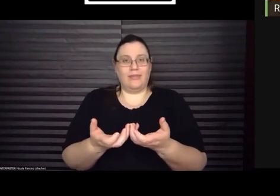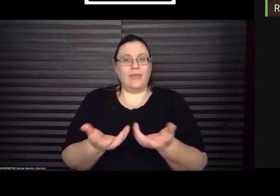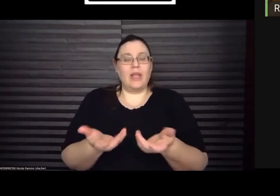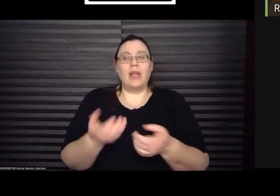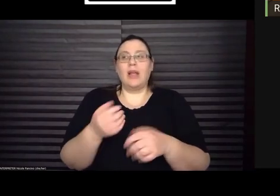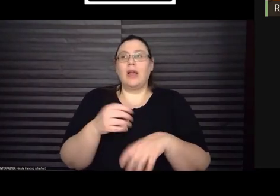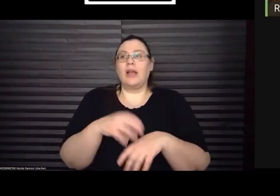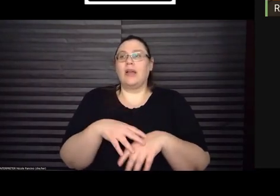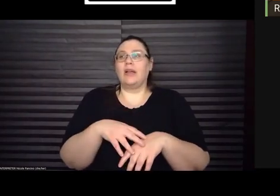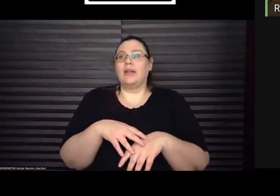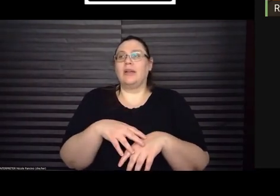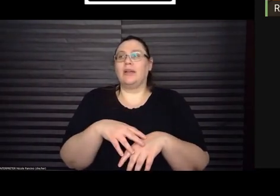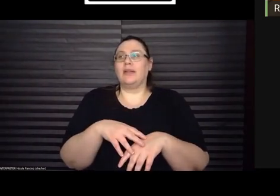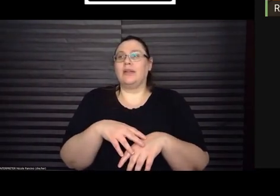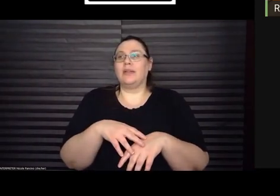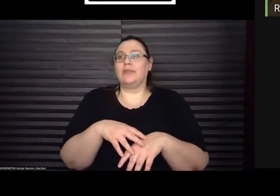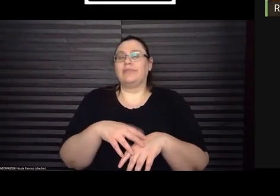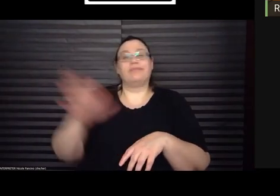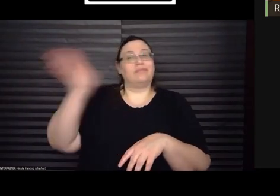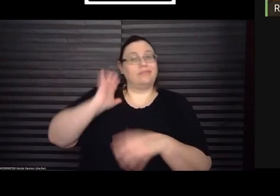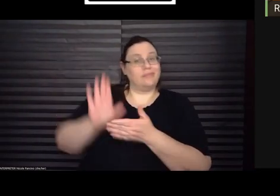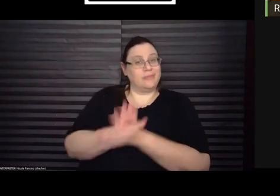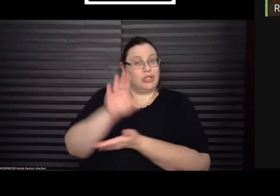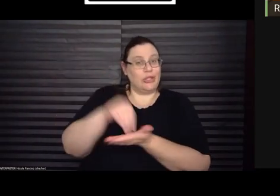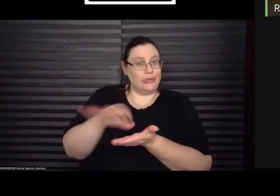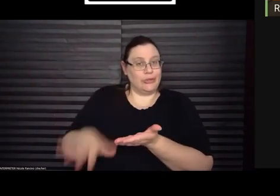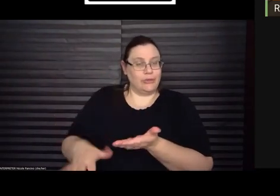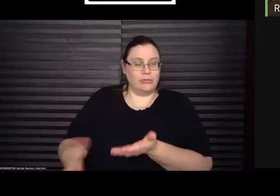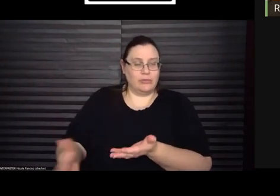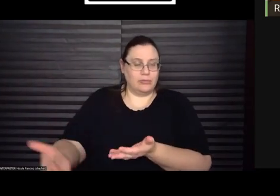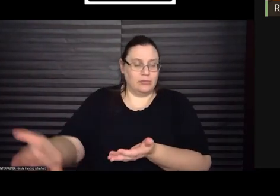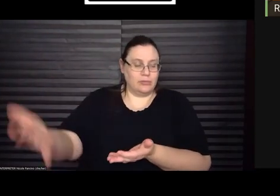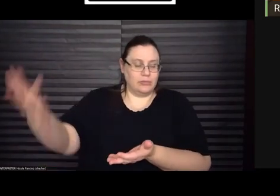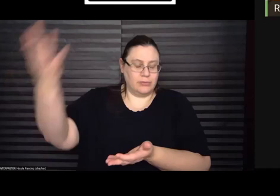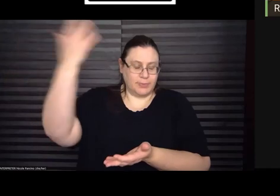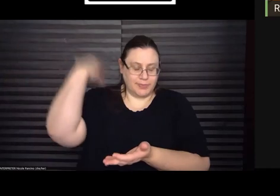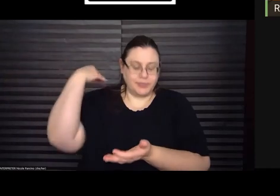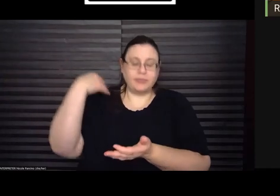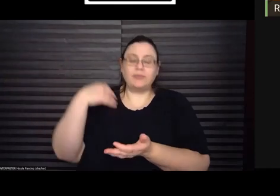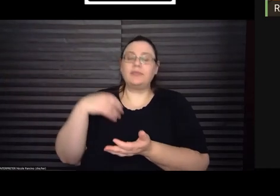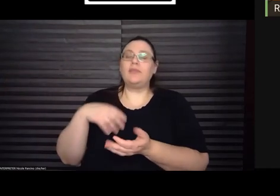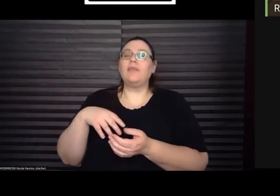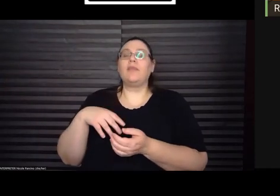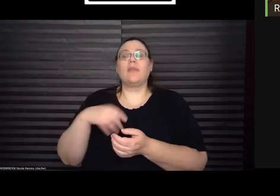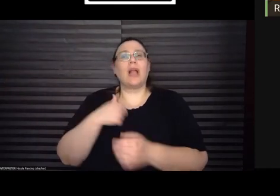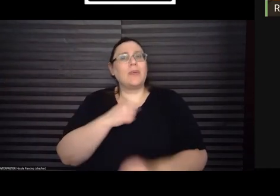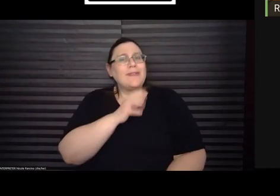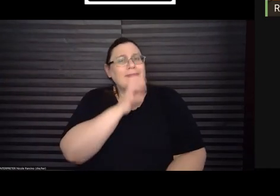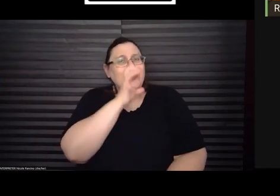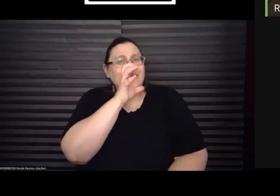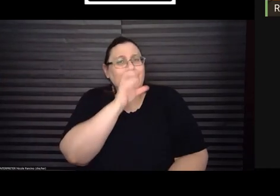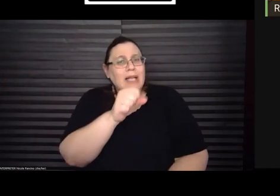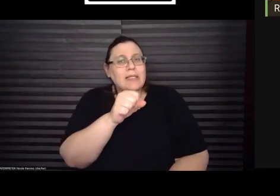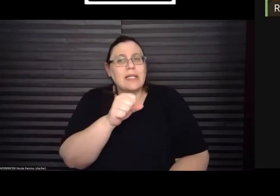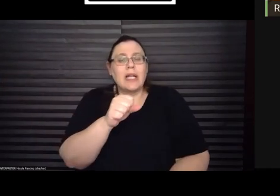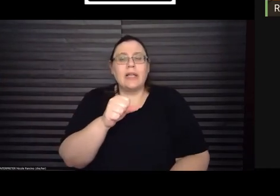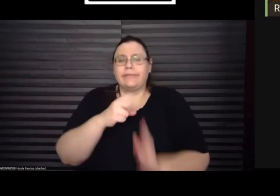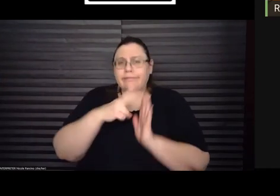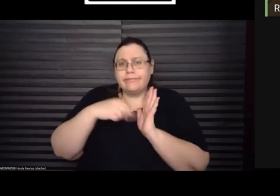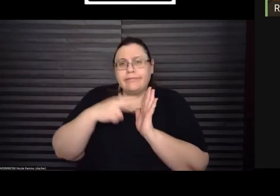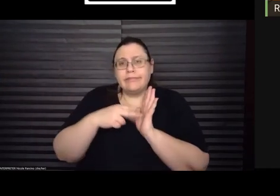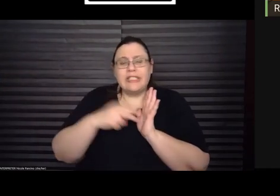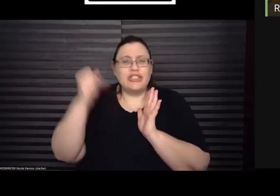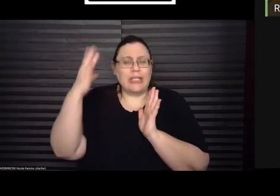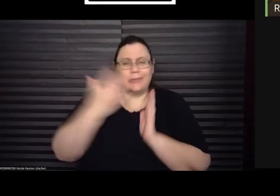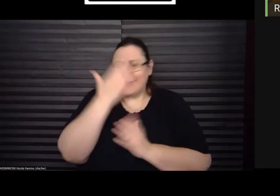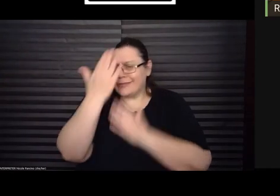this, when I was, you know, in college, long time ago, I was fascinated, you know, and